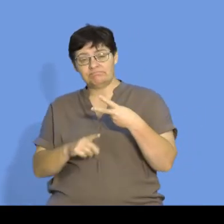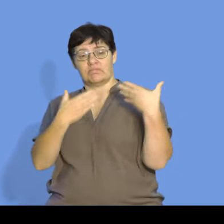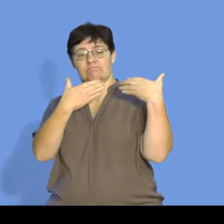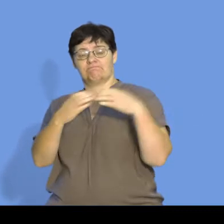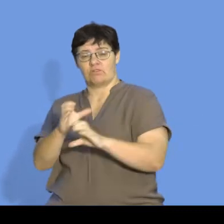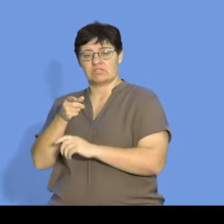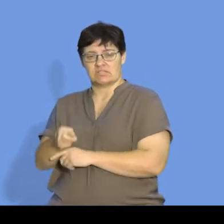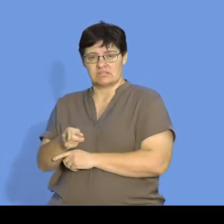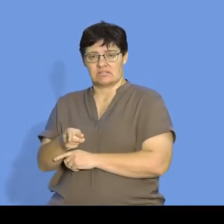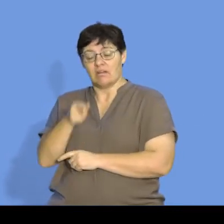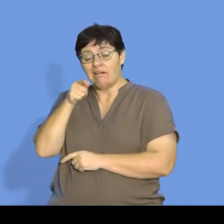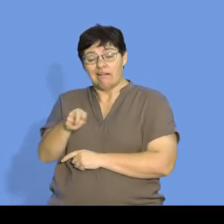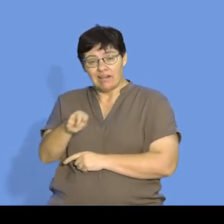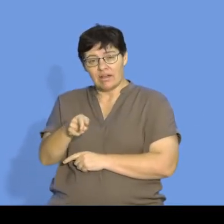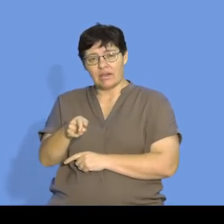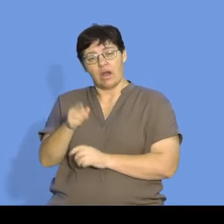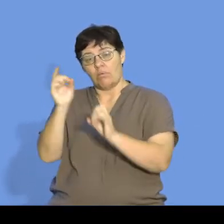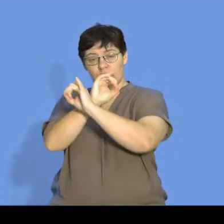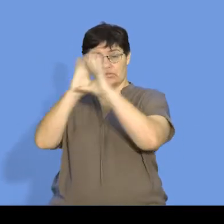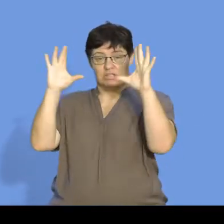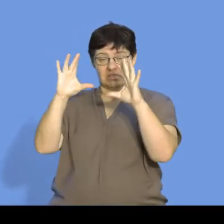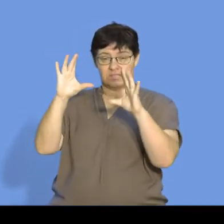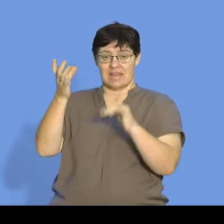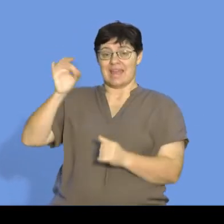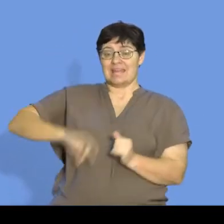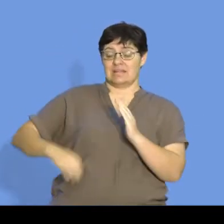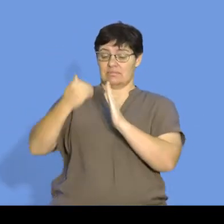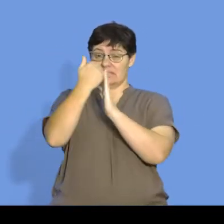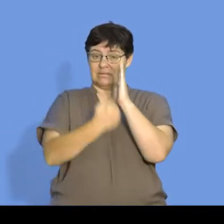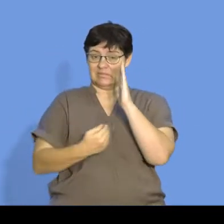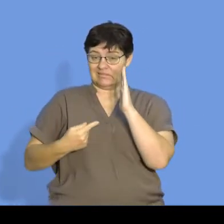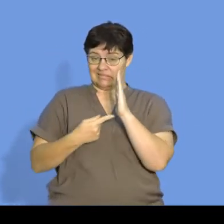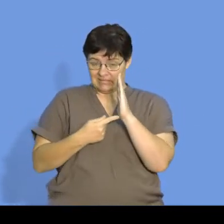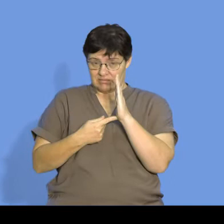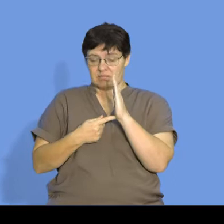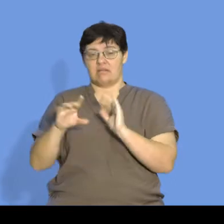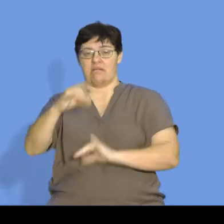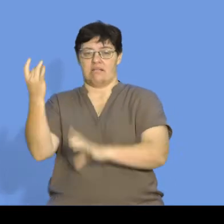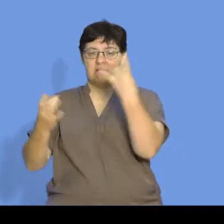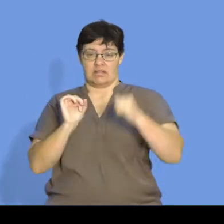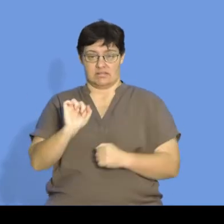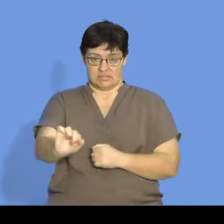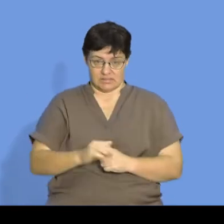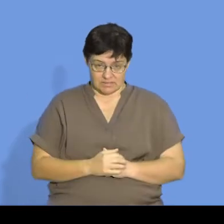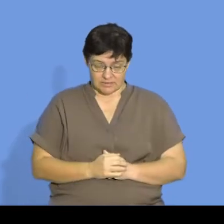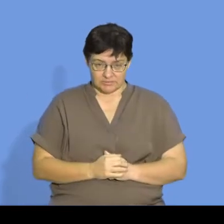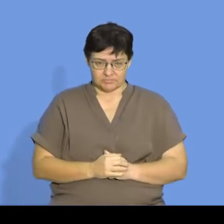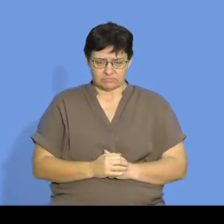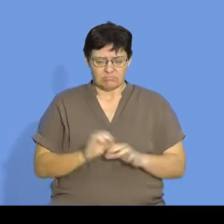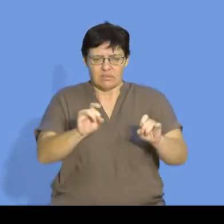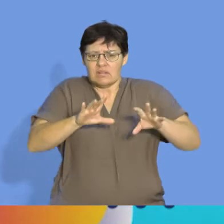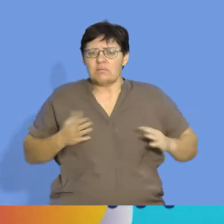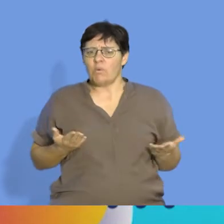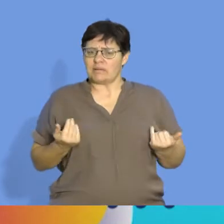at analyzing a projected income statement. Remember, what is expected of you in the